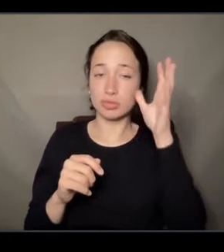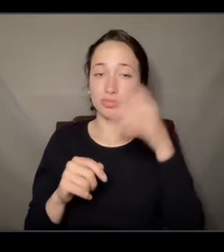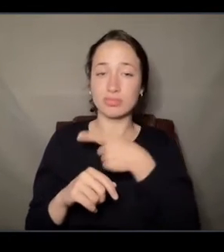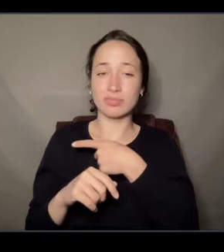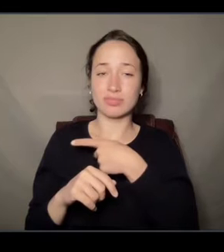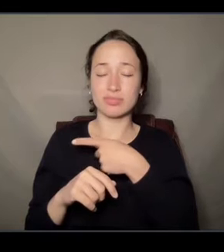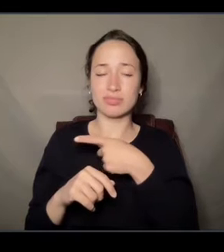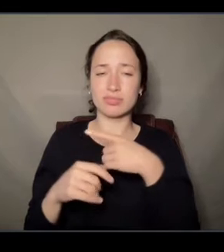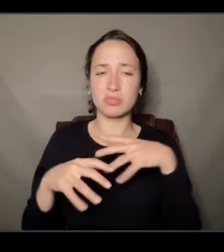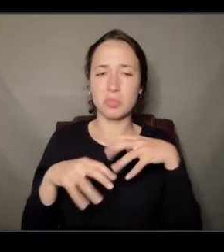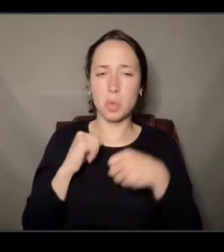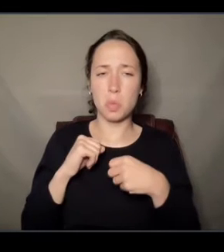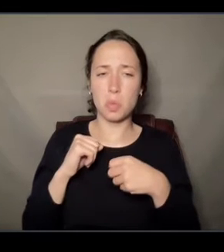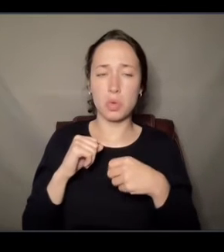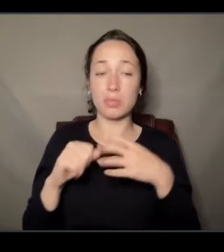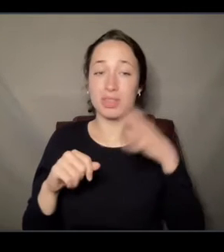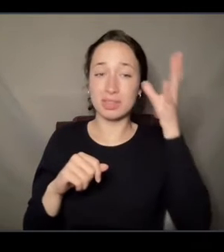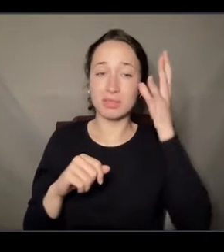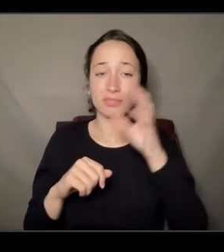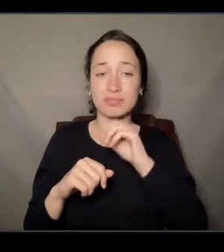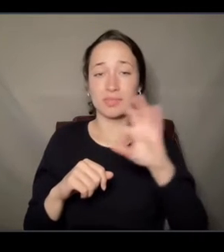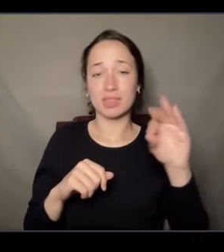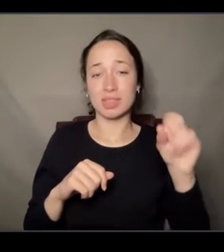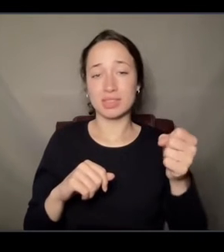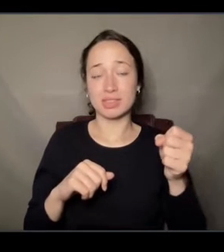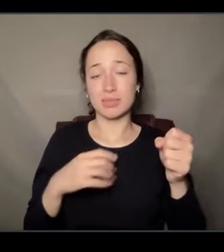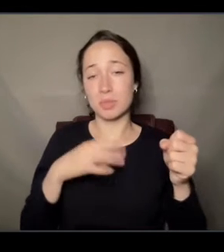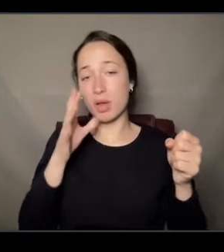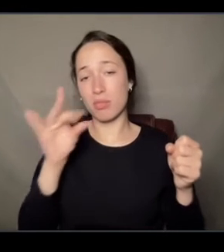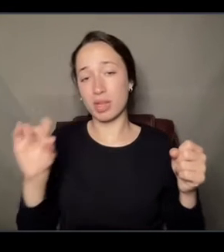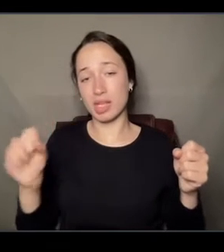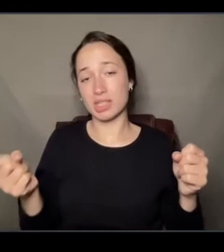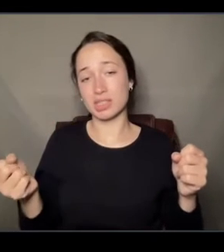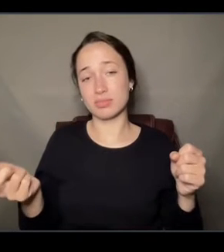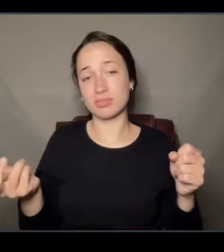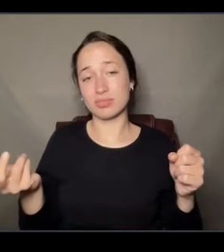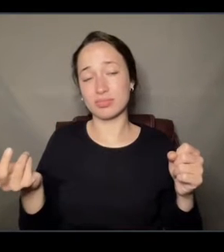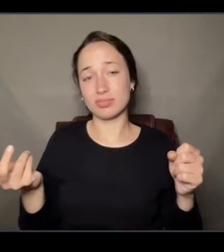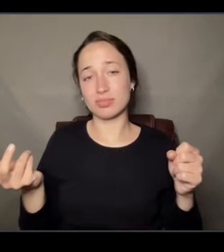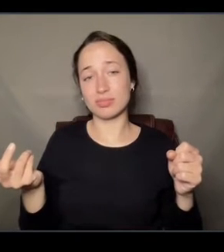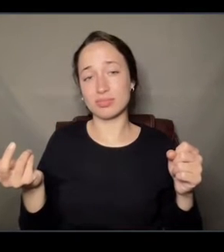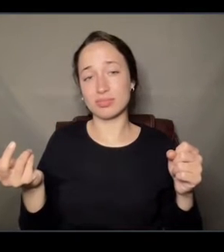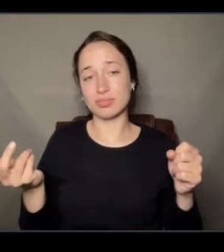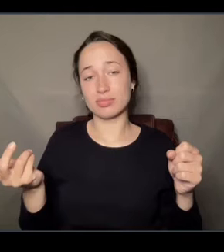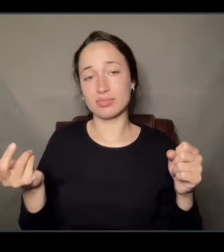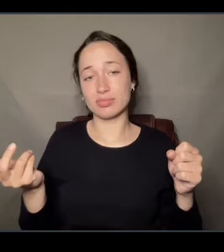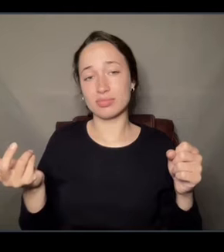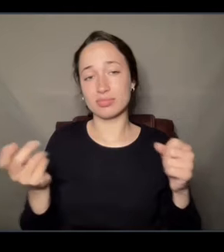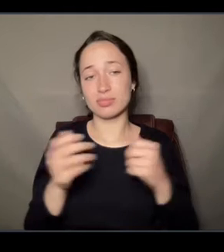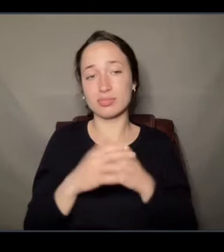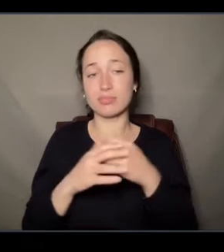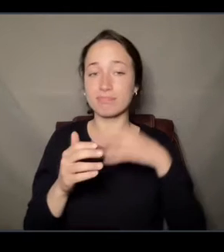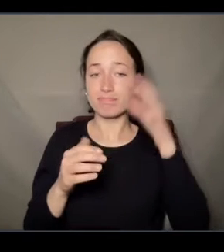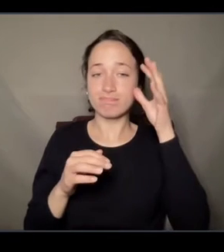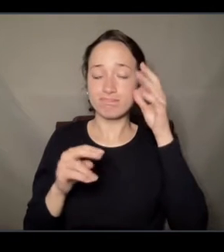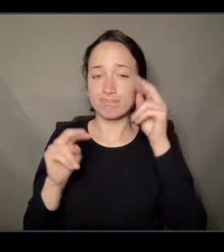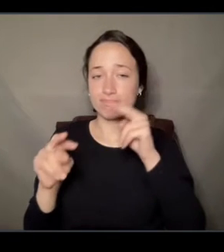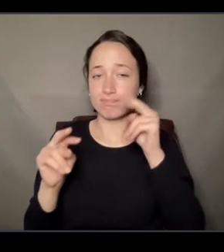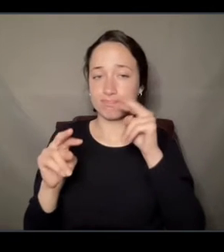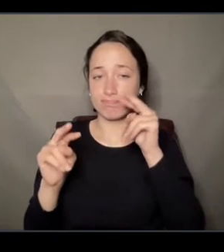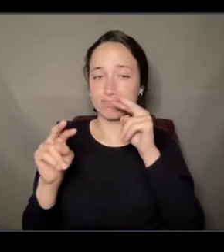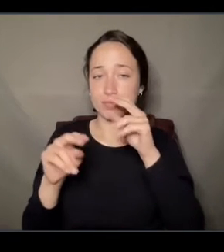parents were brokenhearted. My dad is in his 90s and mom in her 80s. My dad